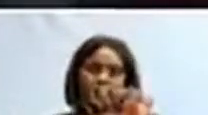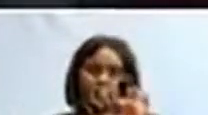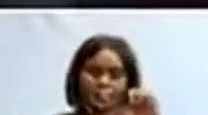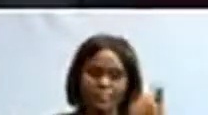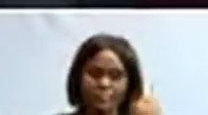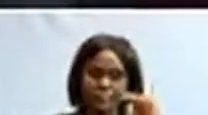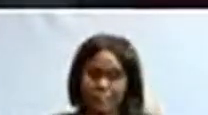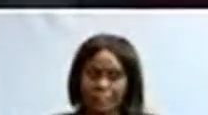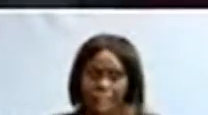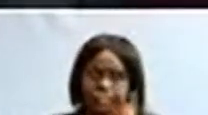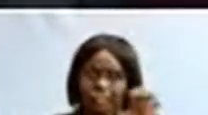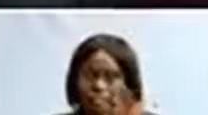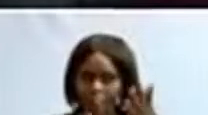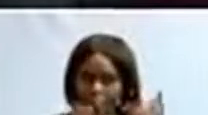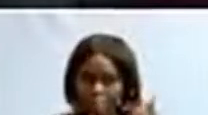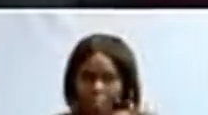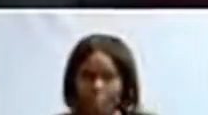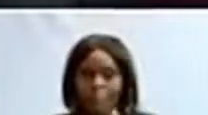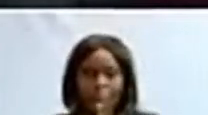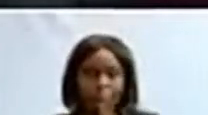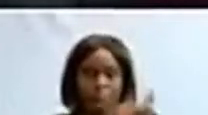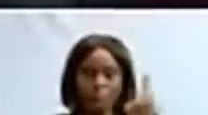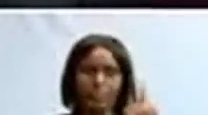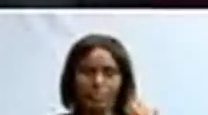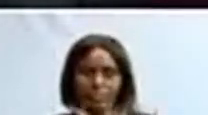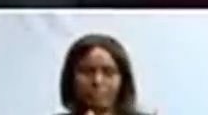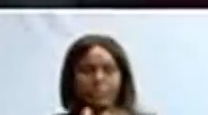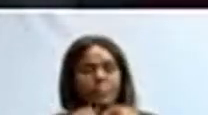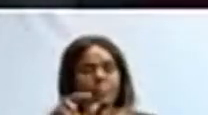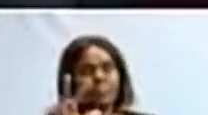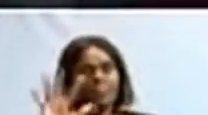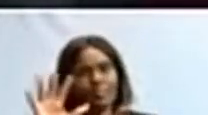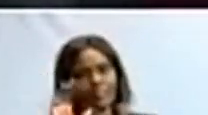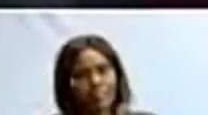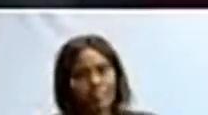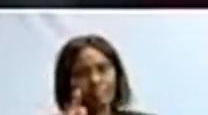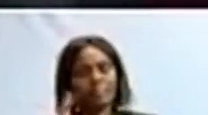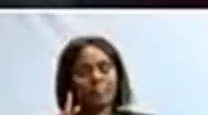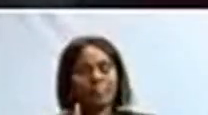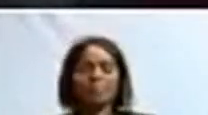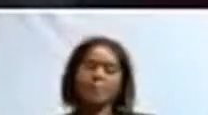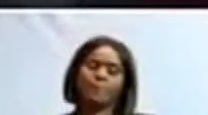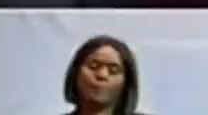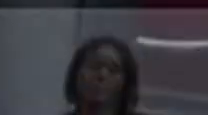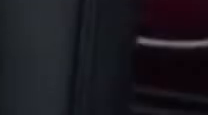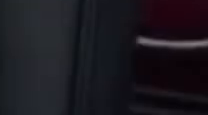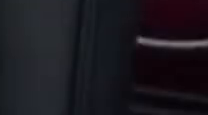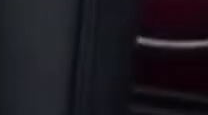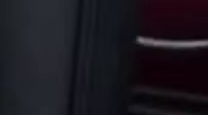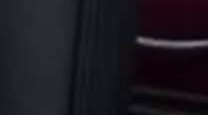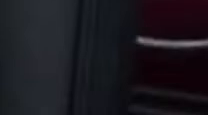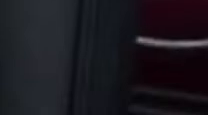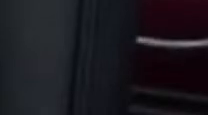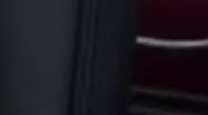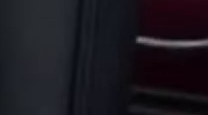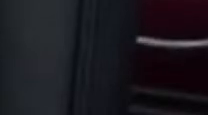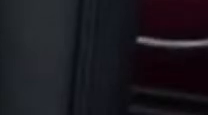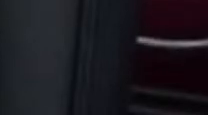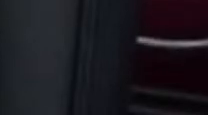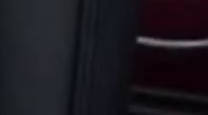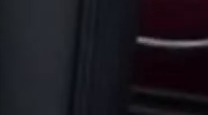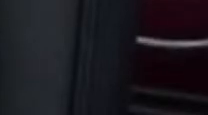10,500. That's where you have the other one, 35,000. How do you justify